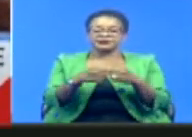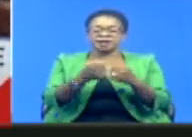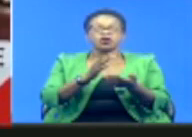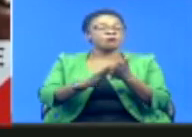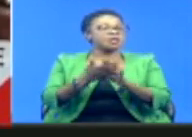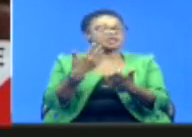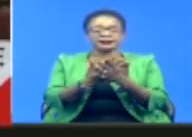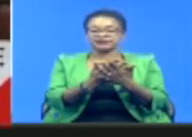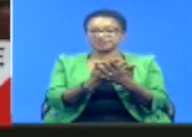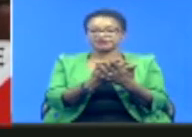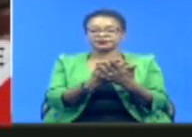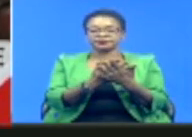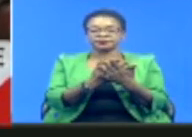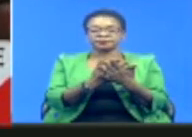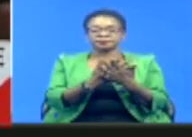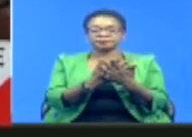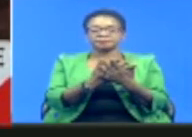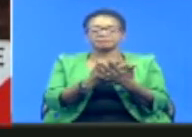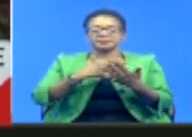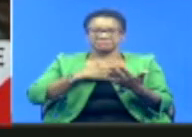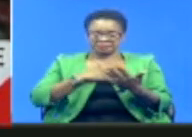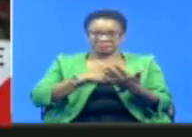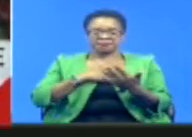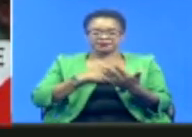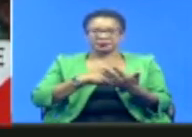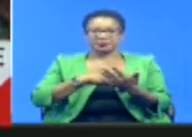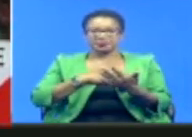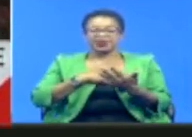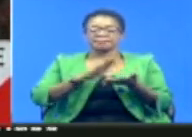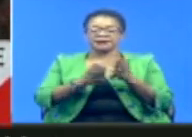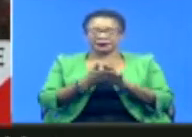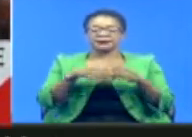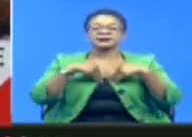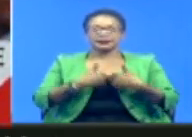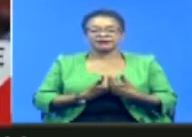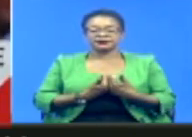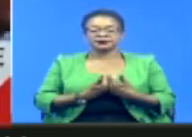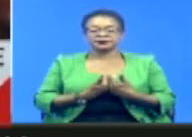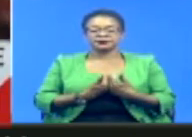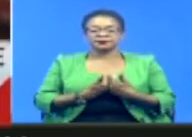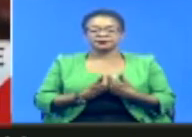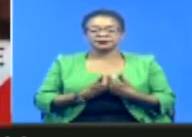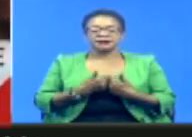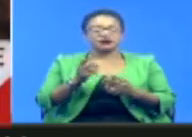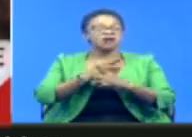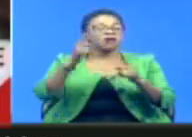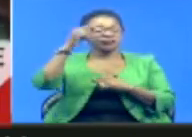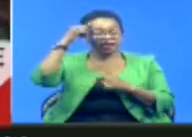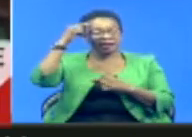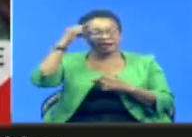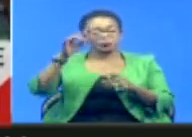arrested. I am increasingly getting tired. Na wasifikirie watanifuta hapa